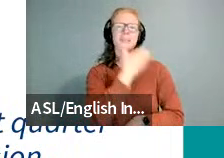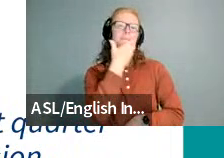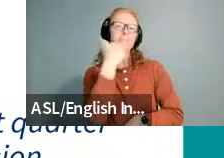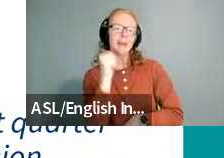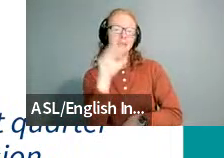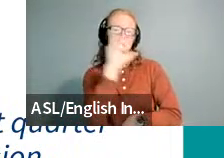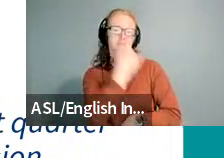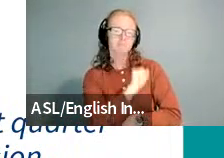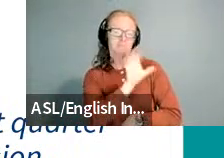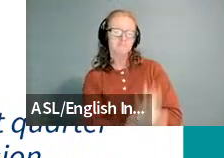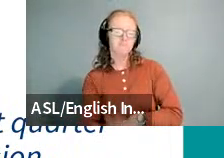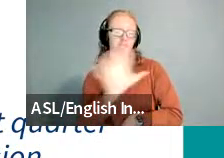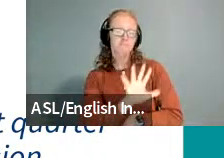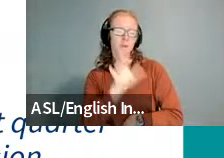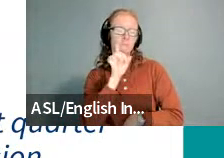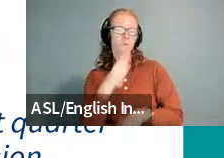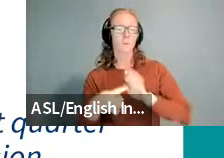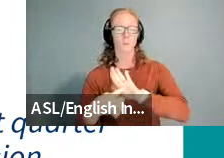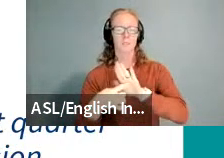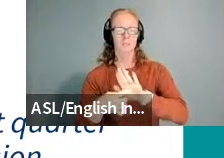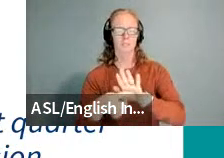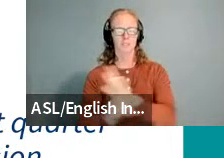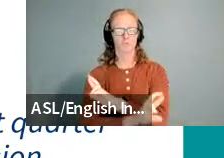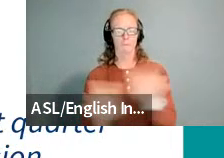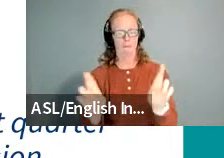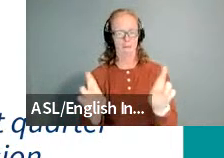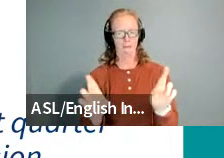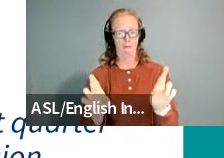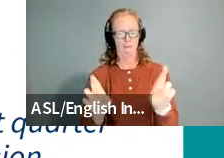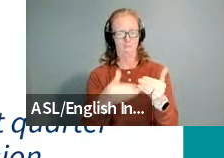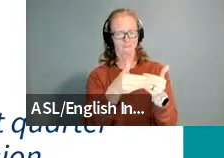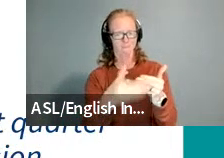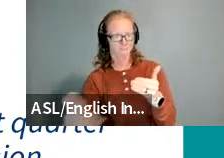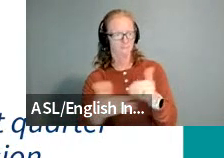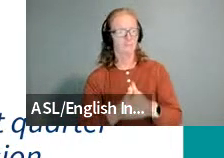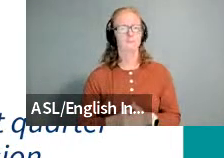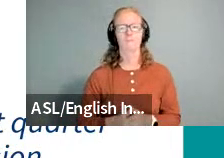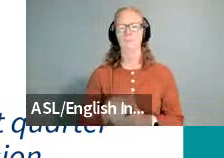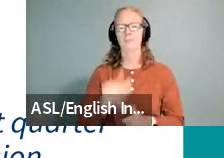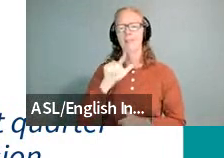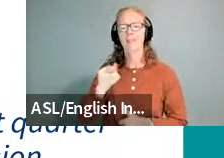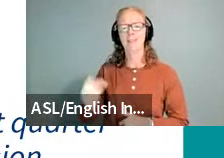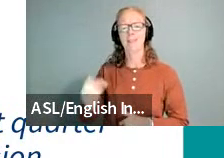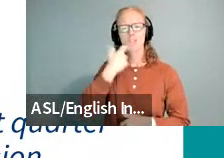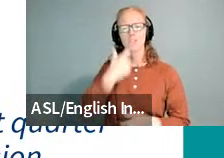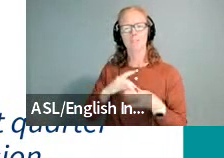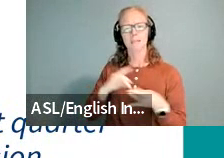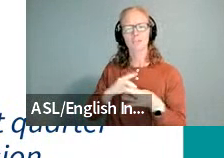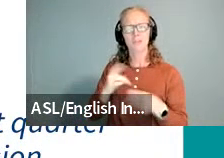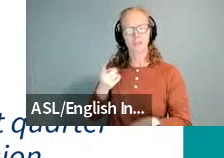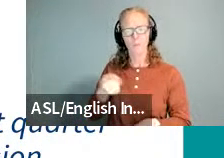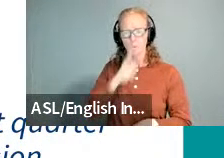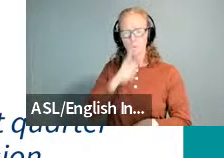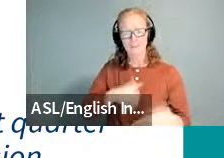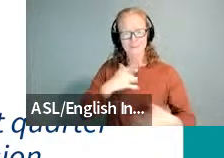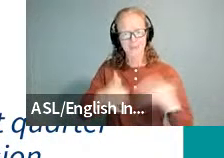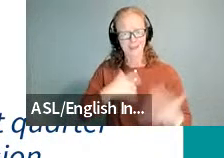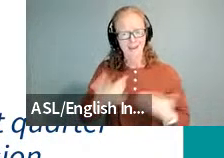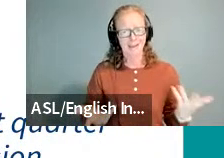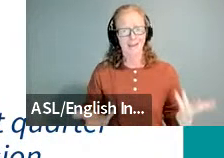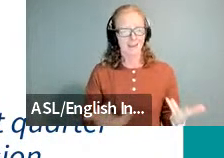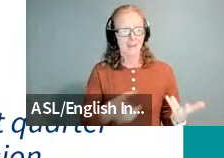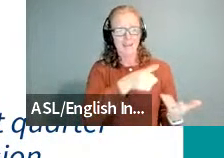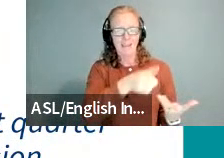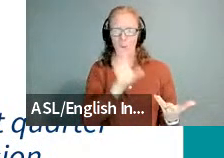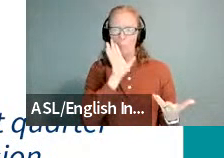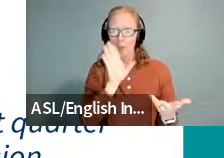will be ready to be presented at this point moving forward. And as Lynn said, we're pretty excited because we're actually going to start